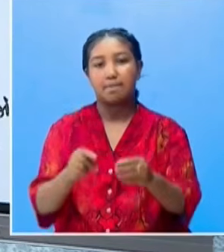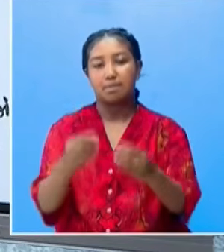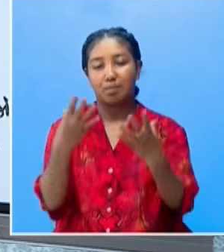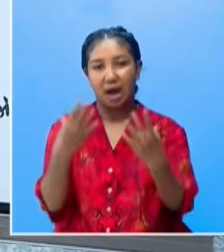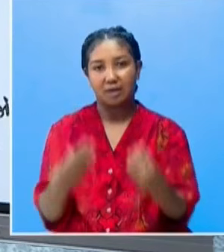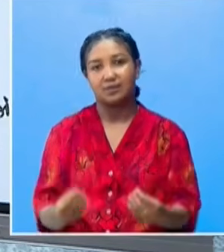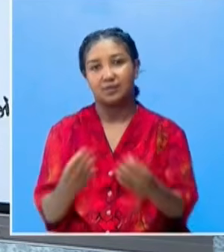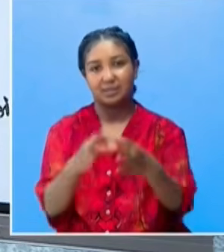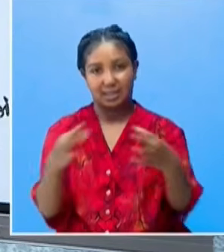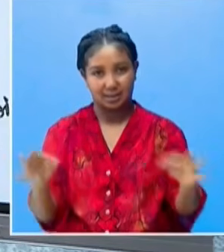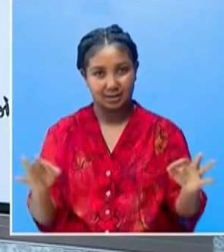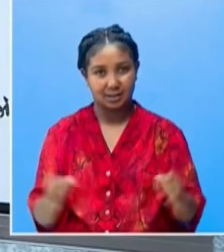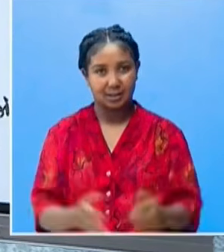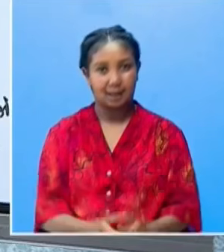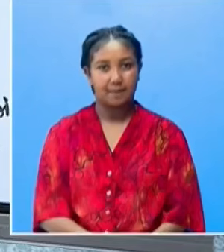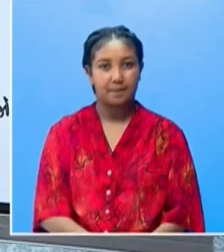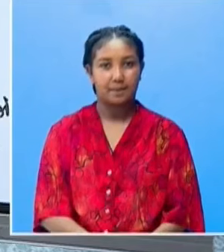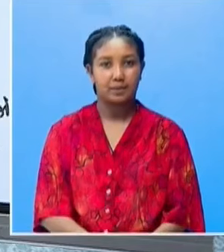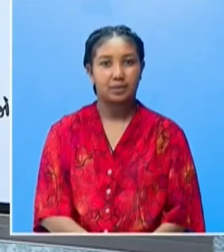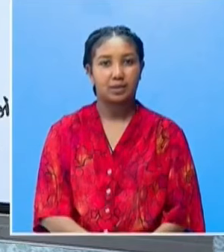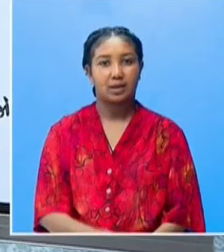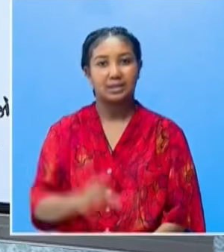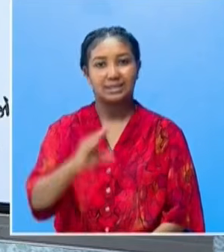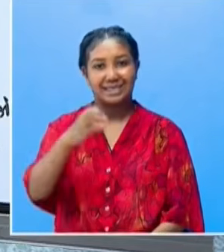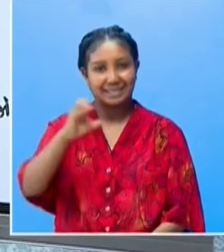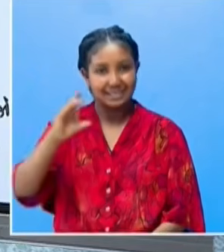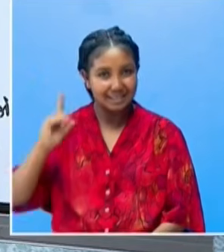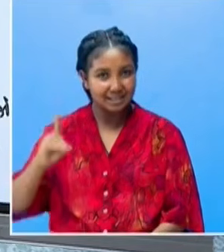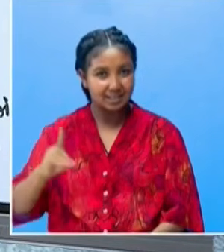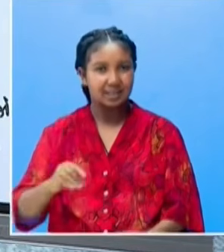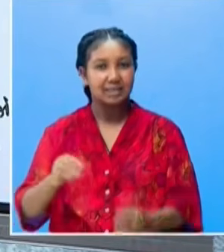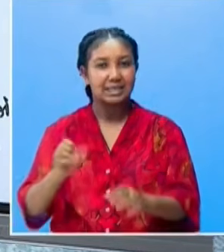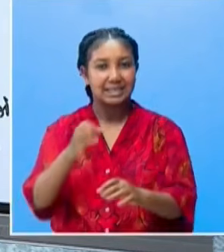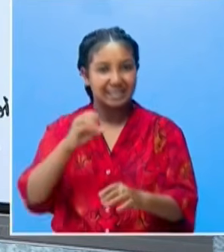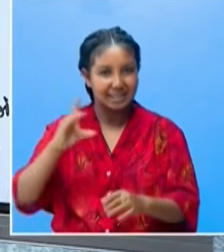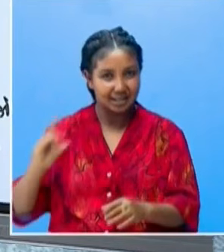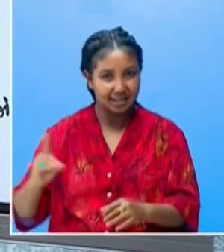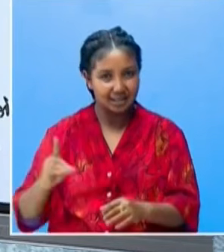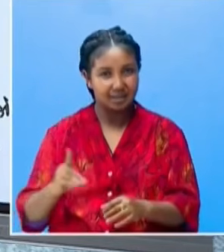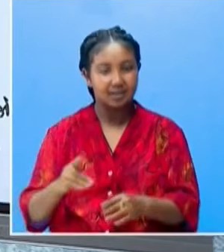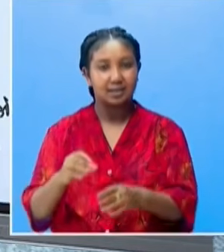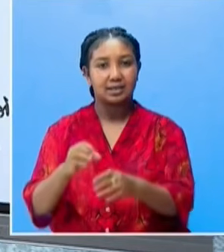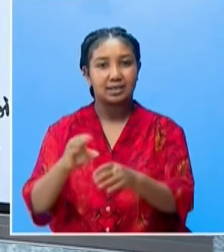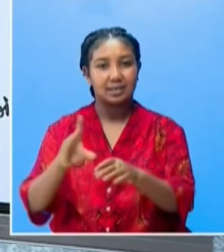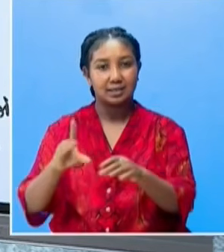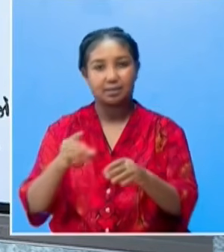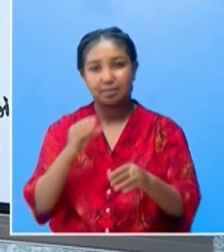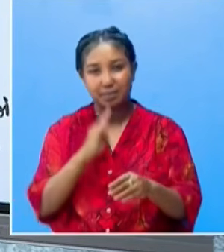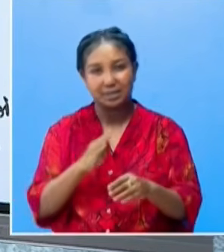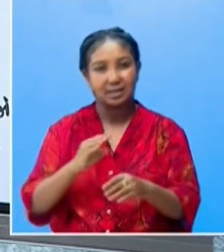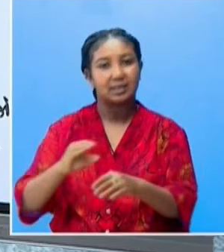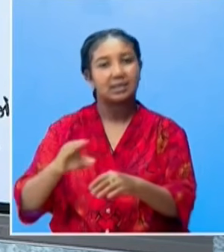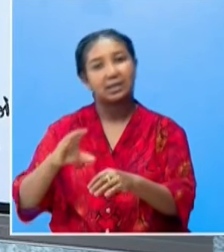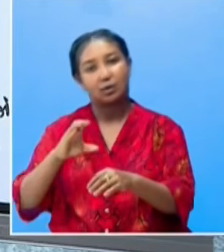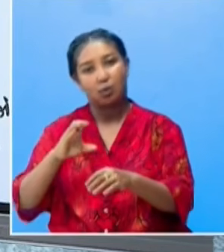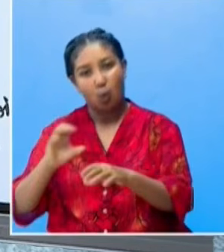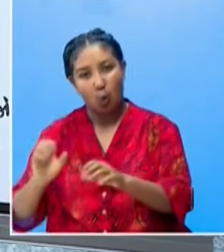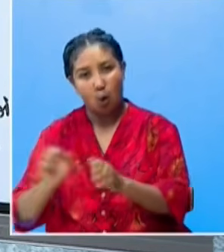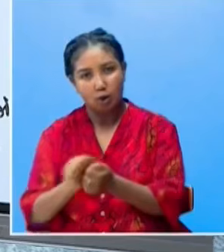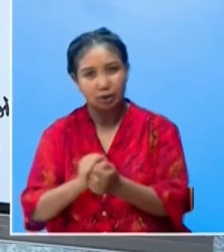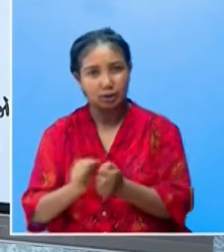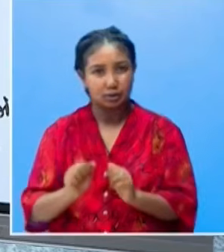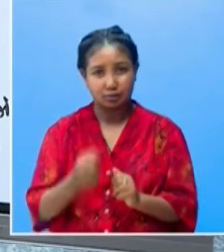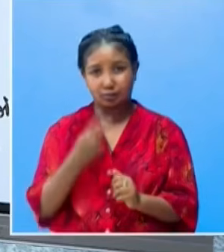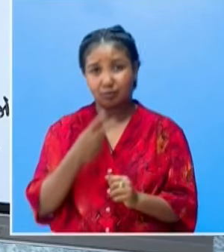sentence? Is chased, is cleaned, is being cleaned, is being washed. Have